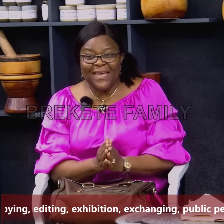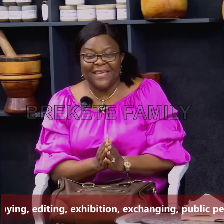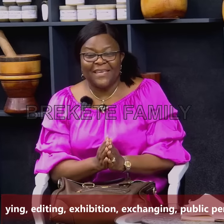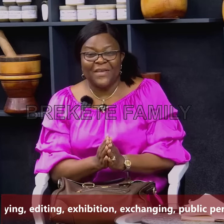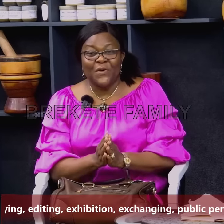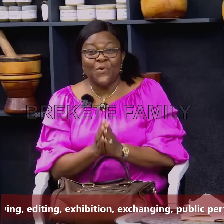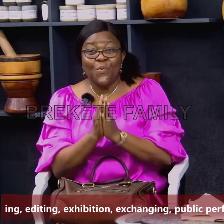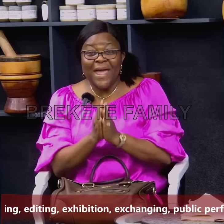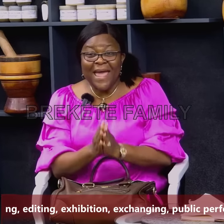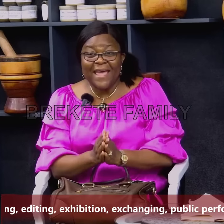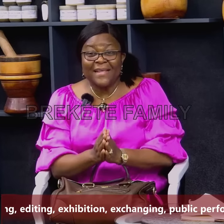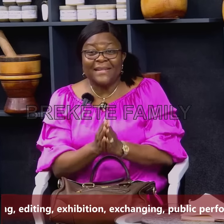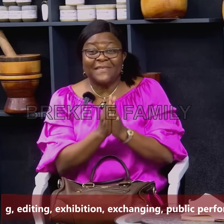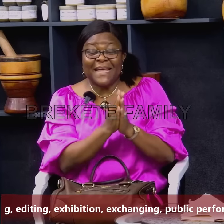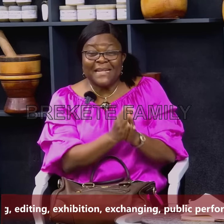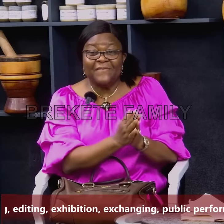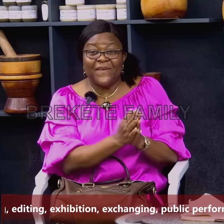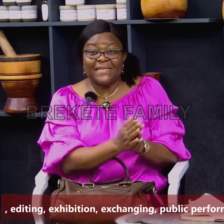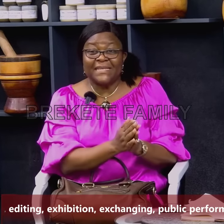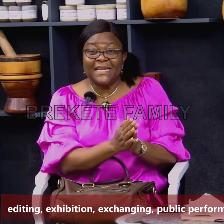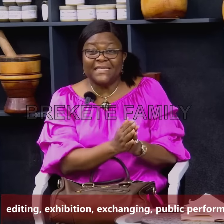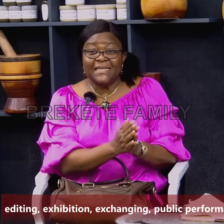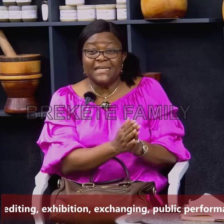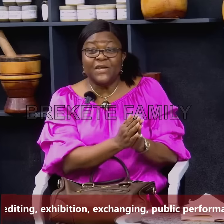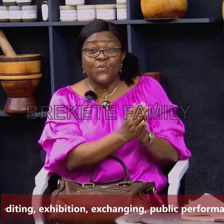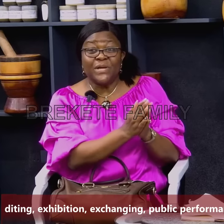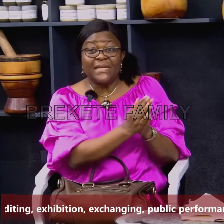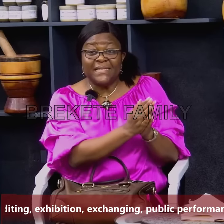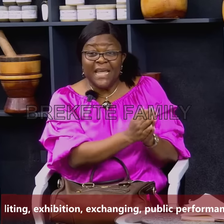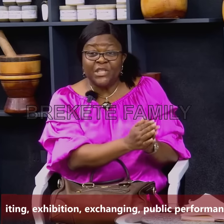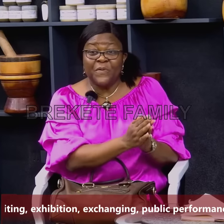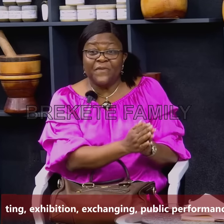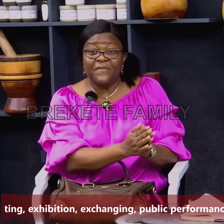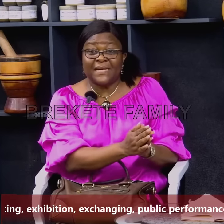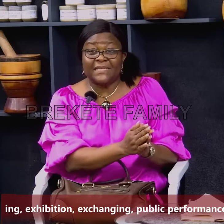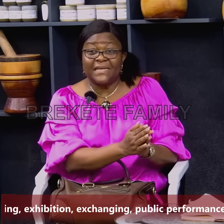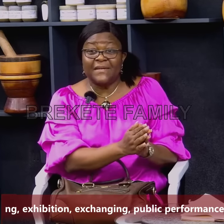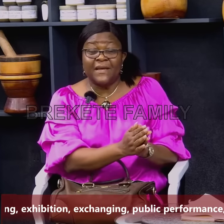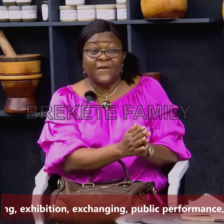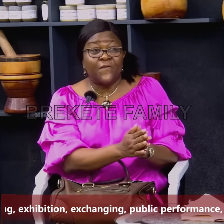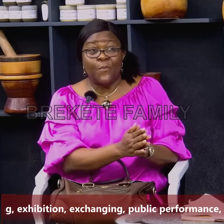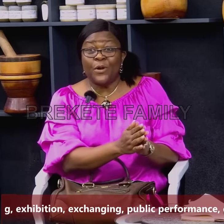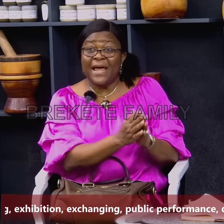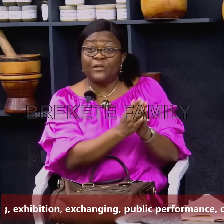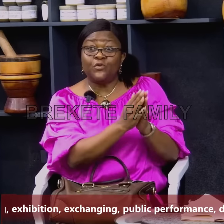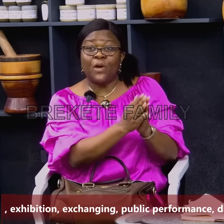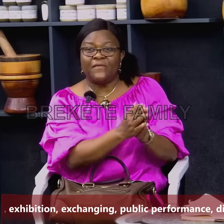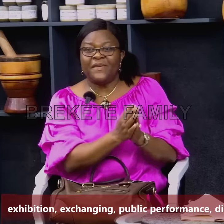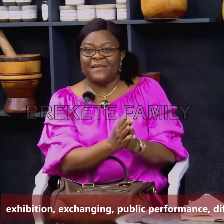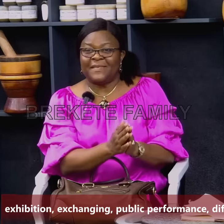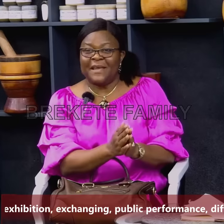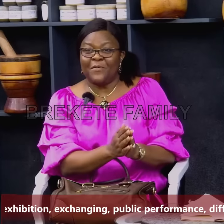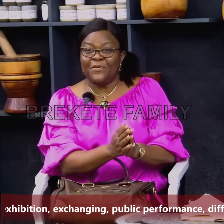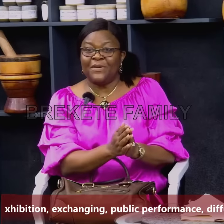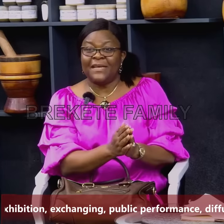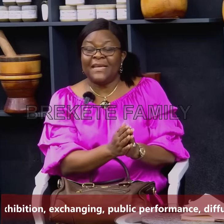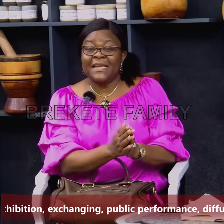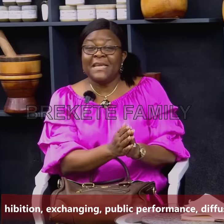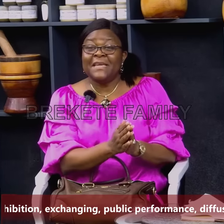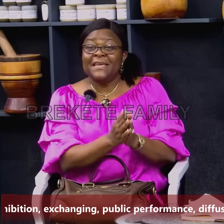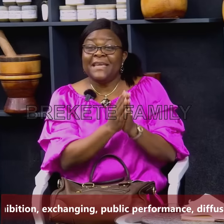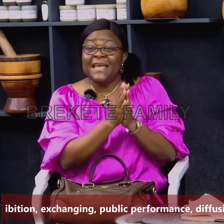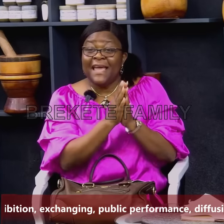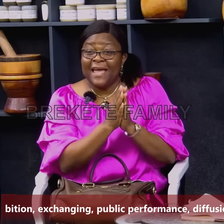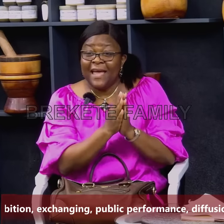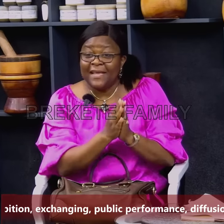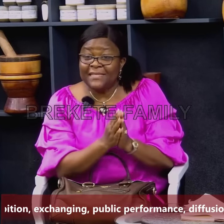the UK where they started vaccinating with this HPV vaccine for more than 12 years